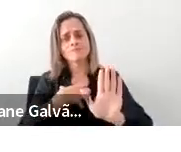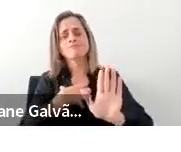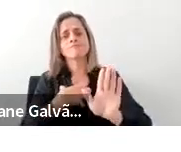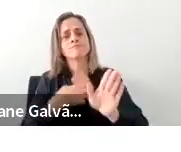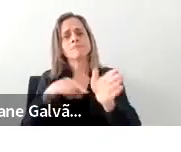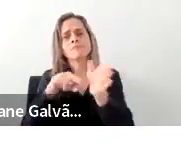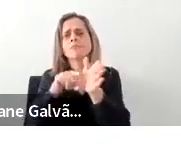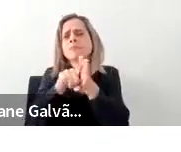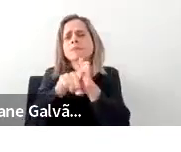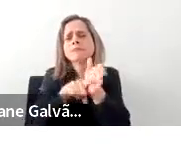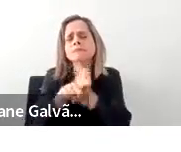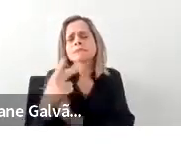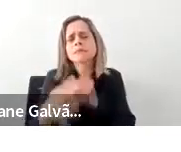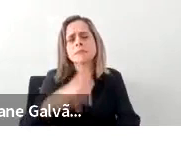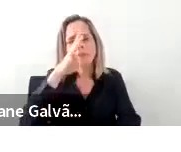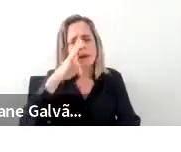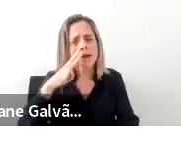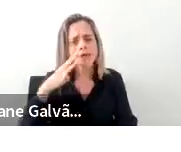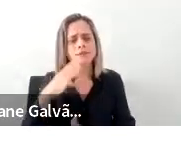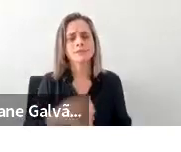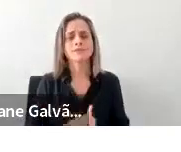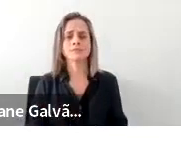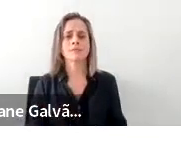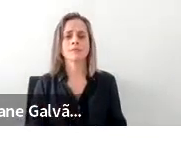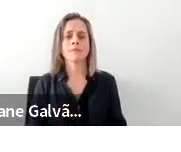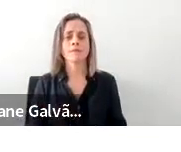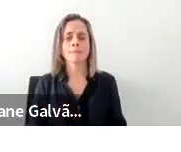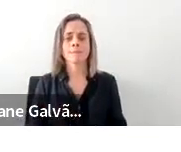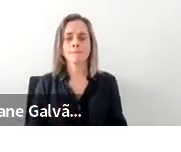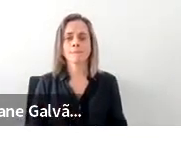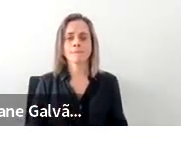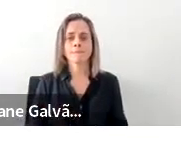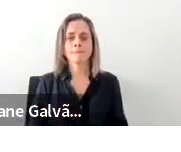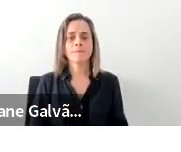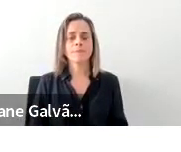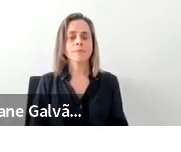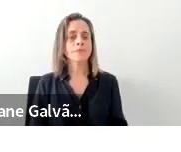And similarly, when Marx looks at feudal society,